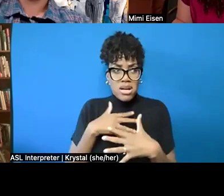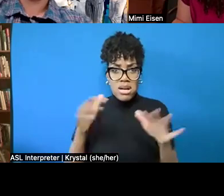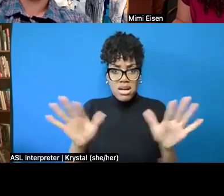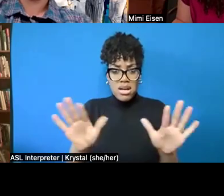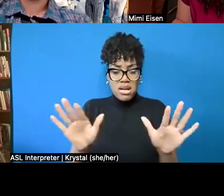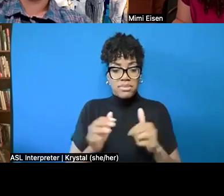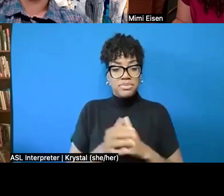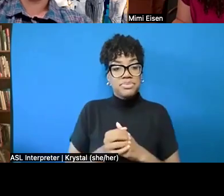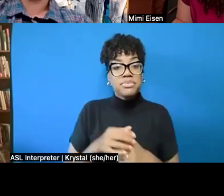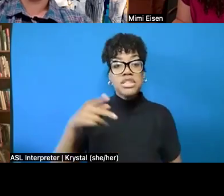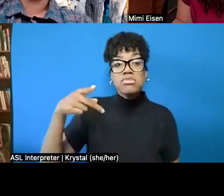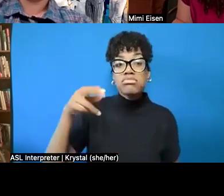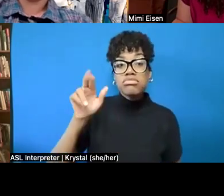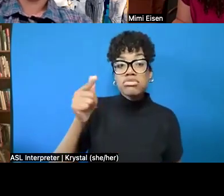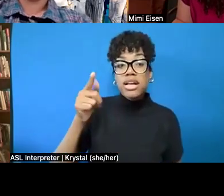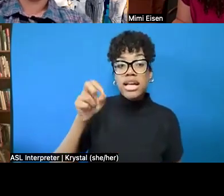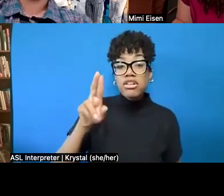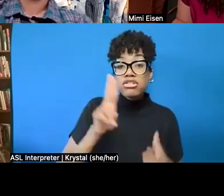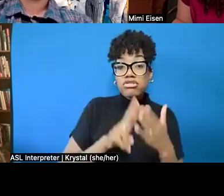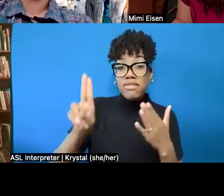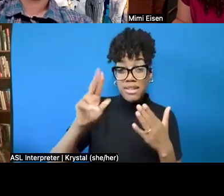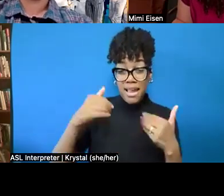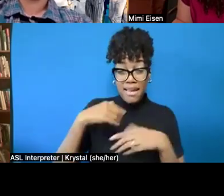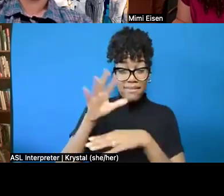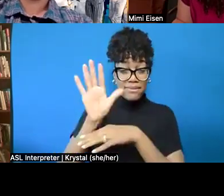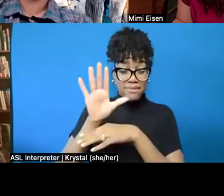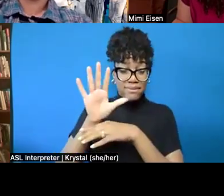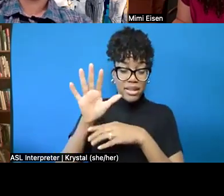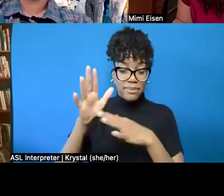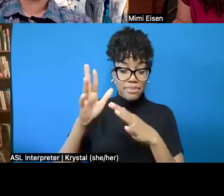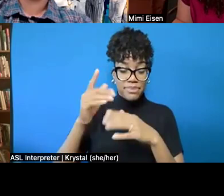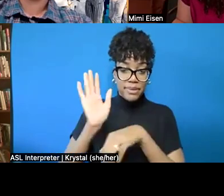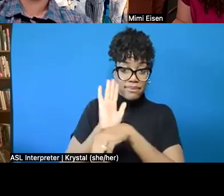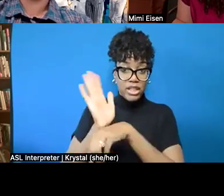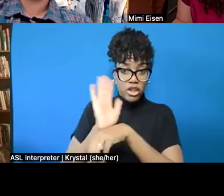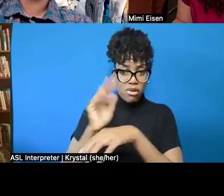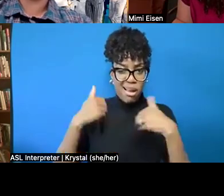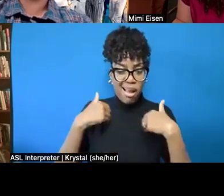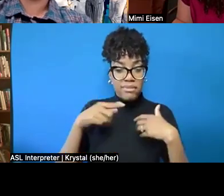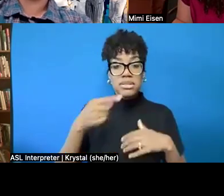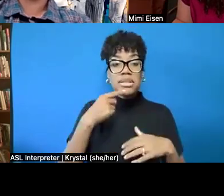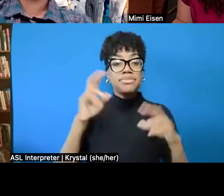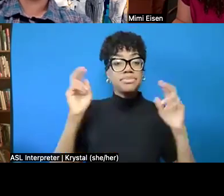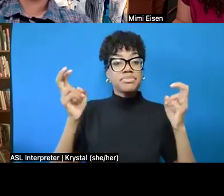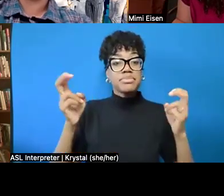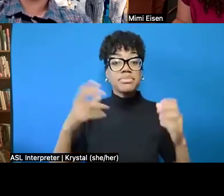that the white people were the first to free enslaved